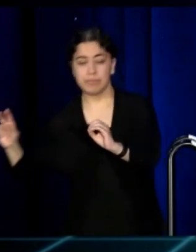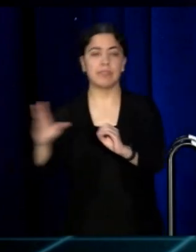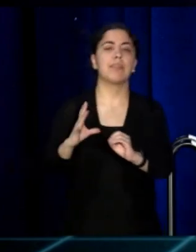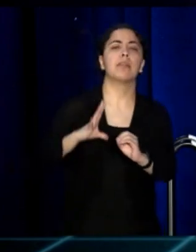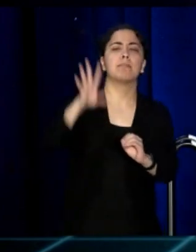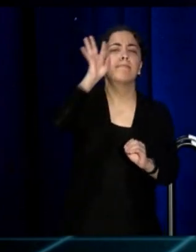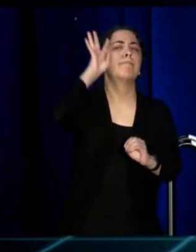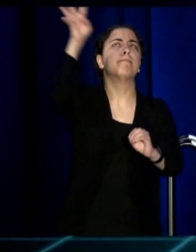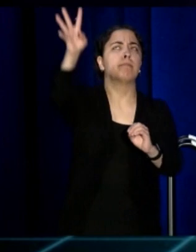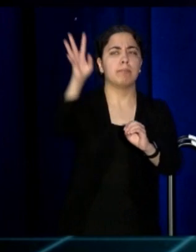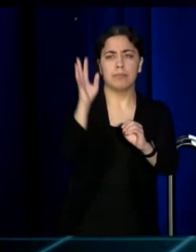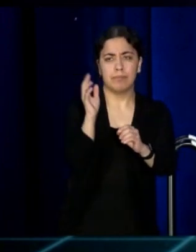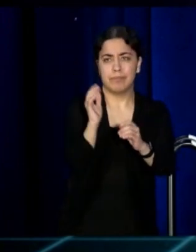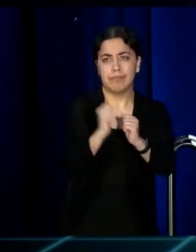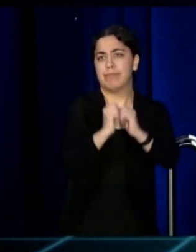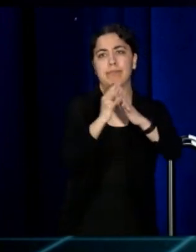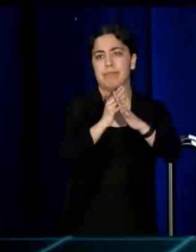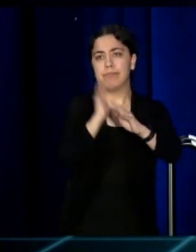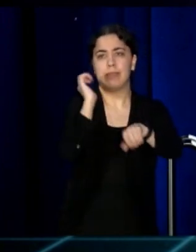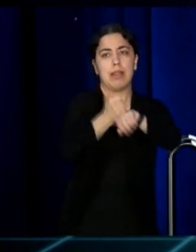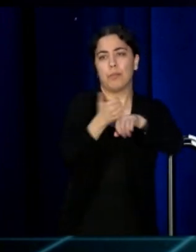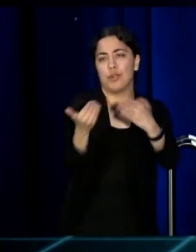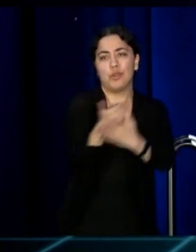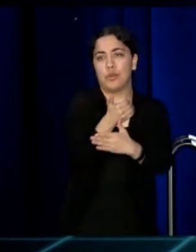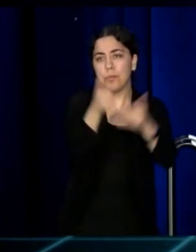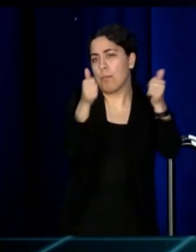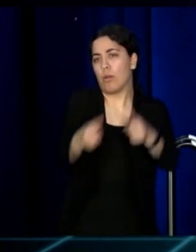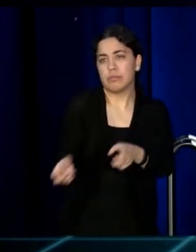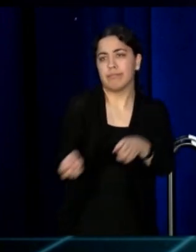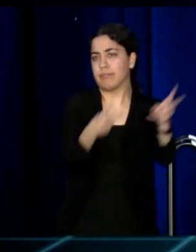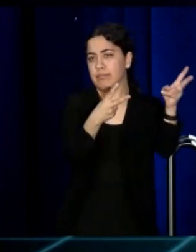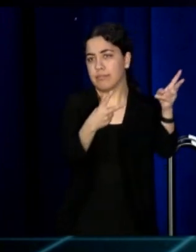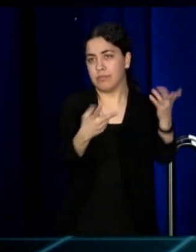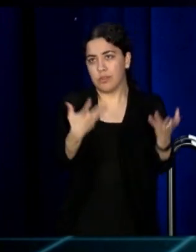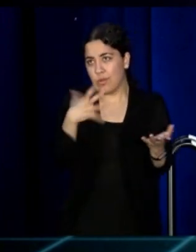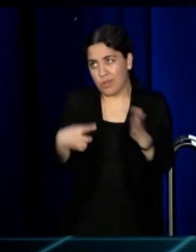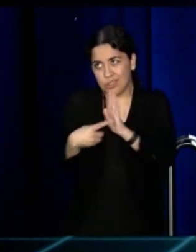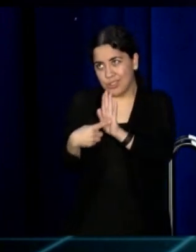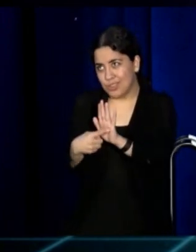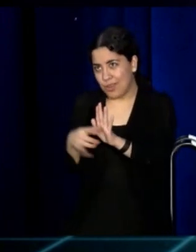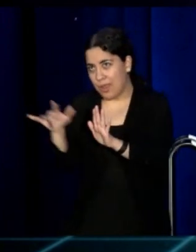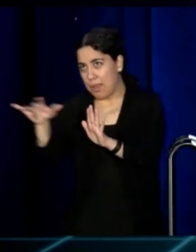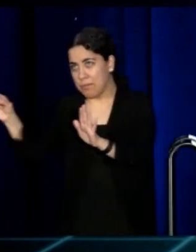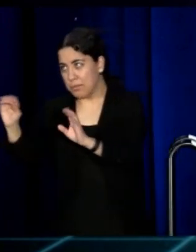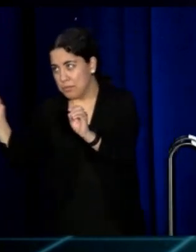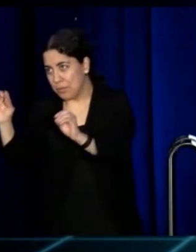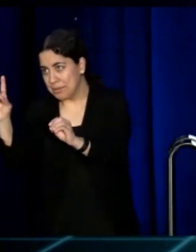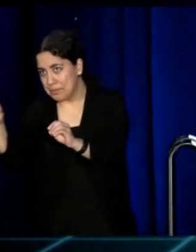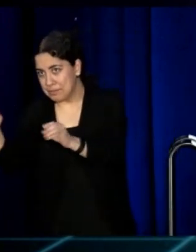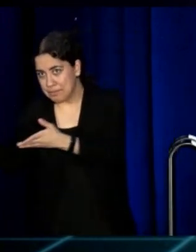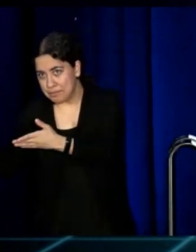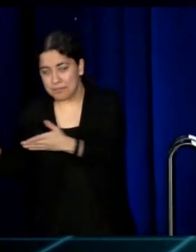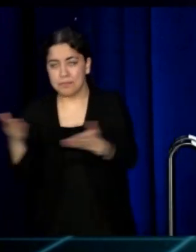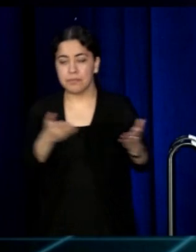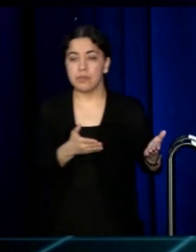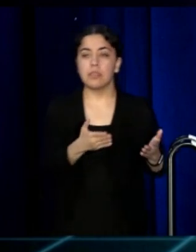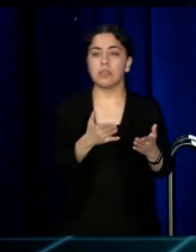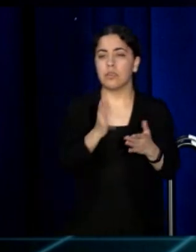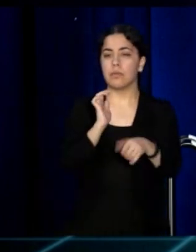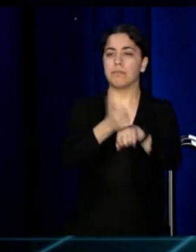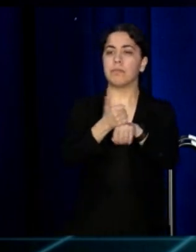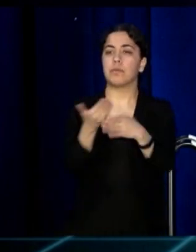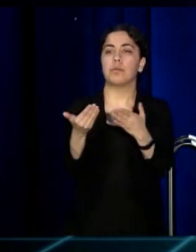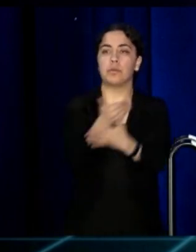create one first. We're going to create a new post first because we wouldn't want to show an empty database. So let's create a